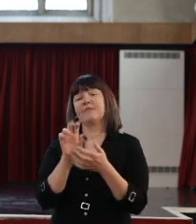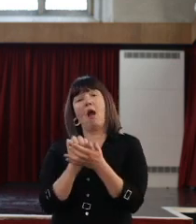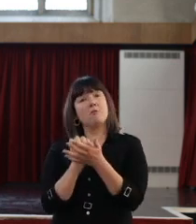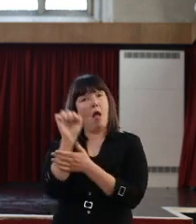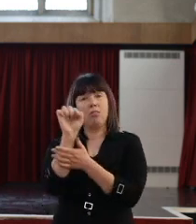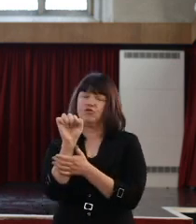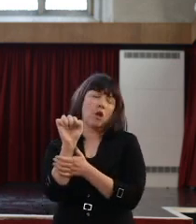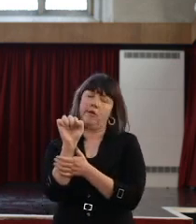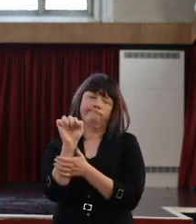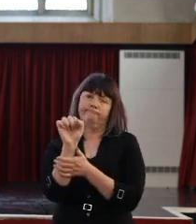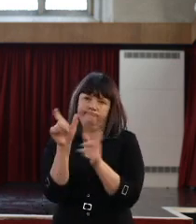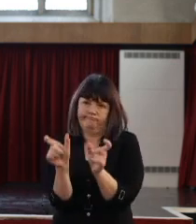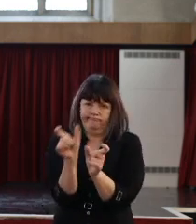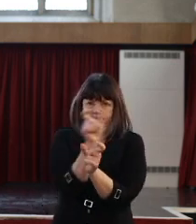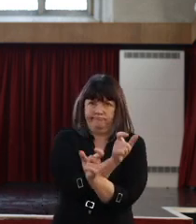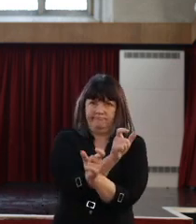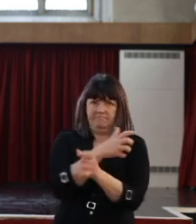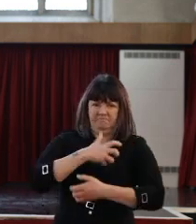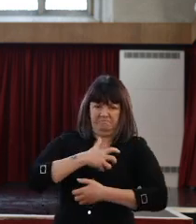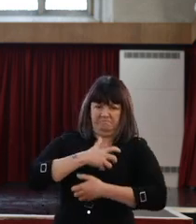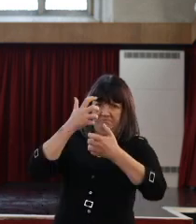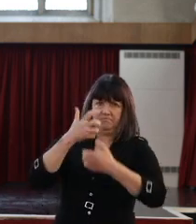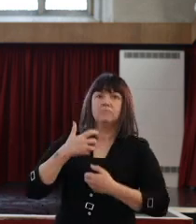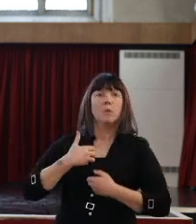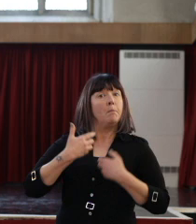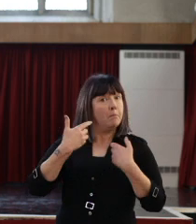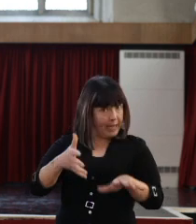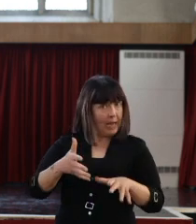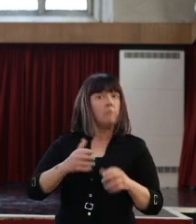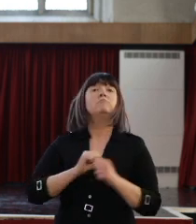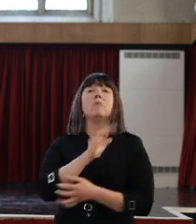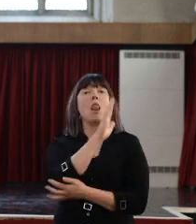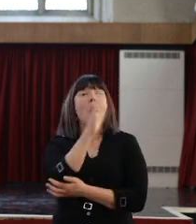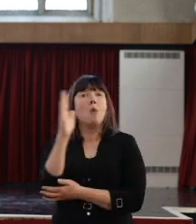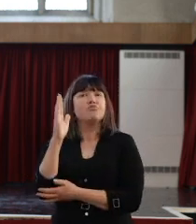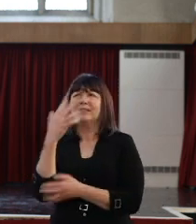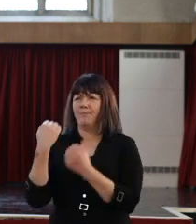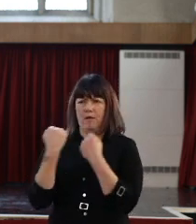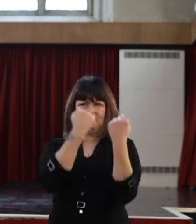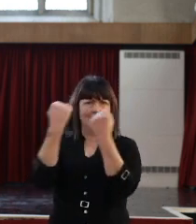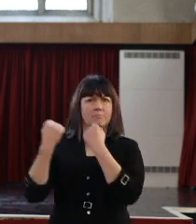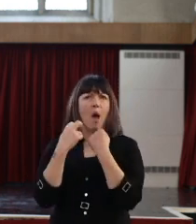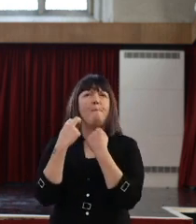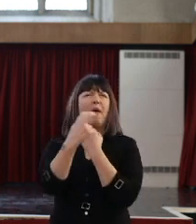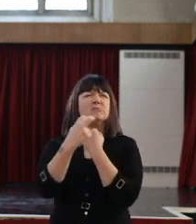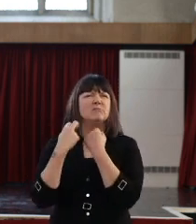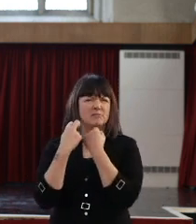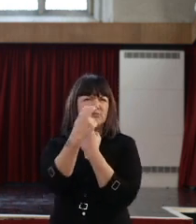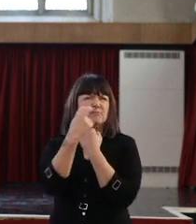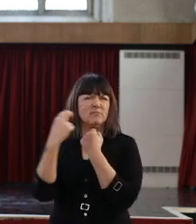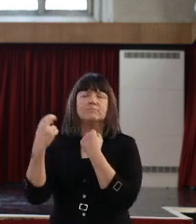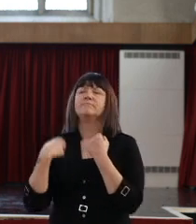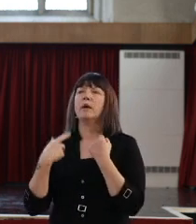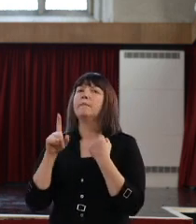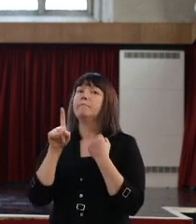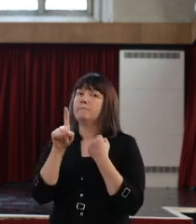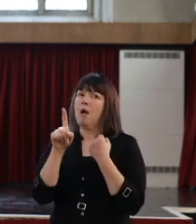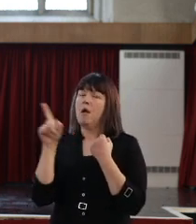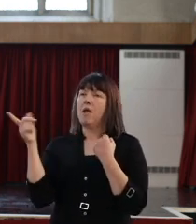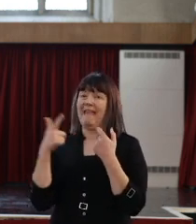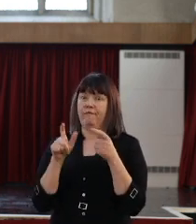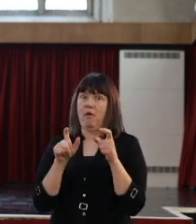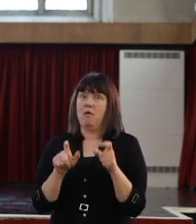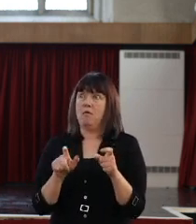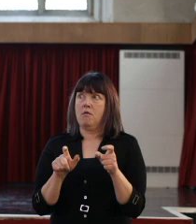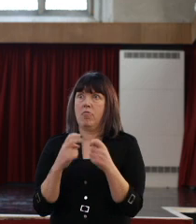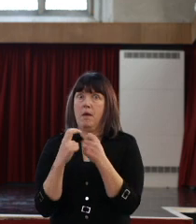it. Now, we did have a mobile library in Bungay. It had to be mobile because if it stayed in one place for too long, the